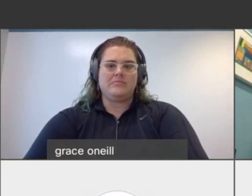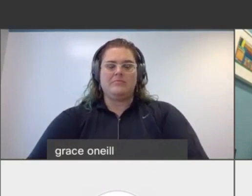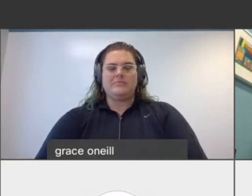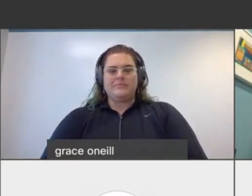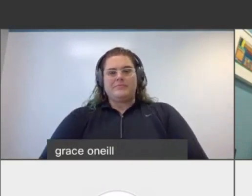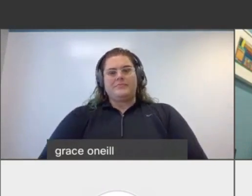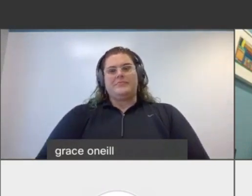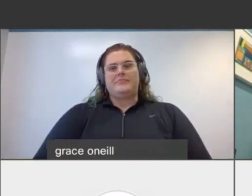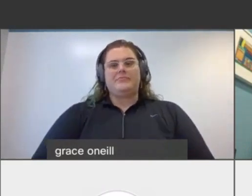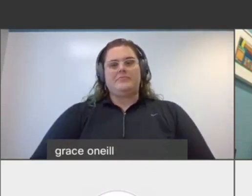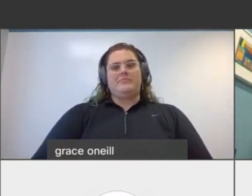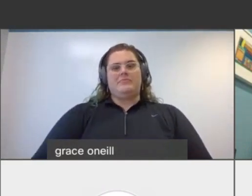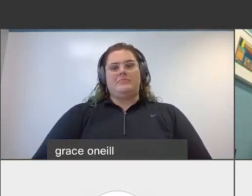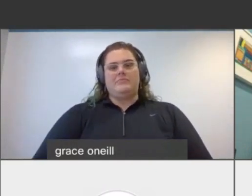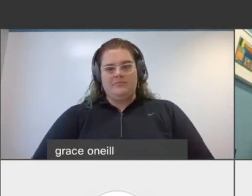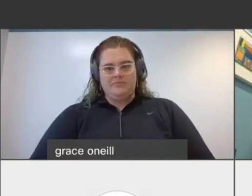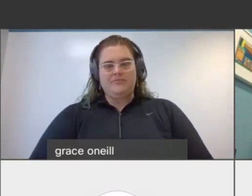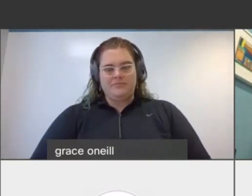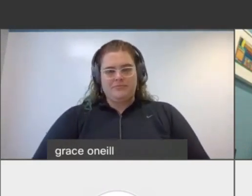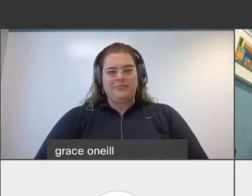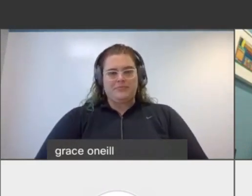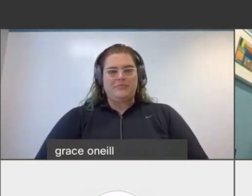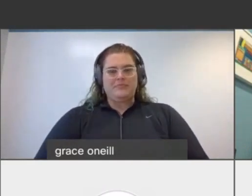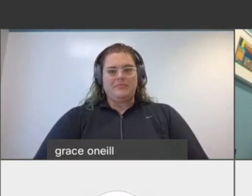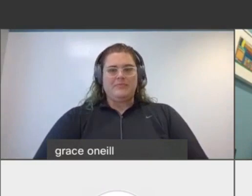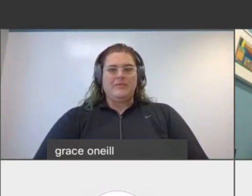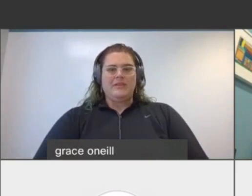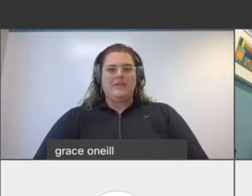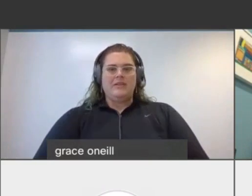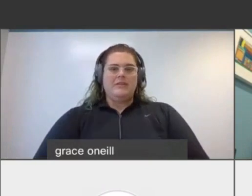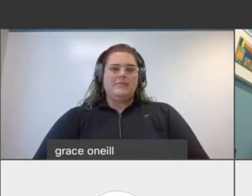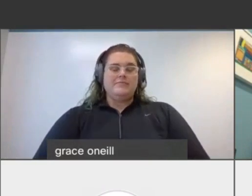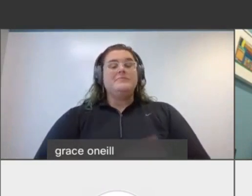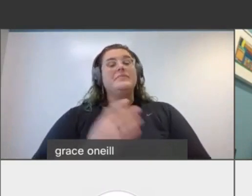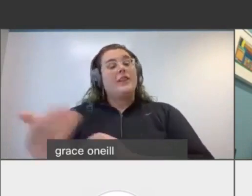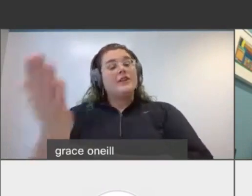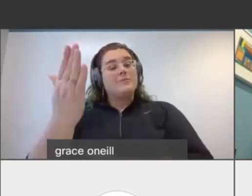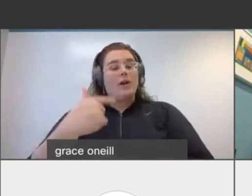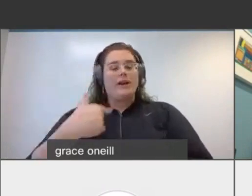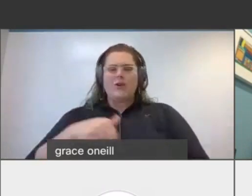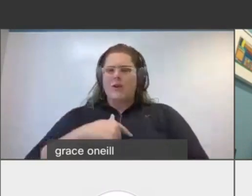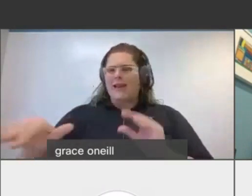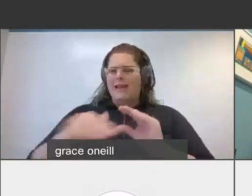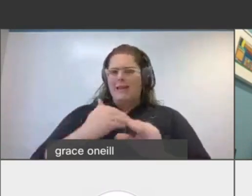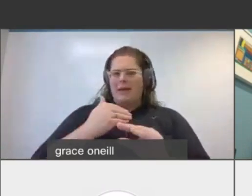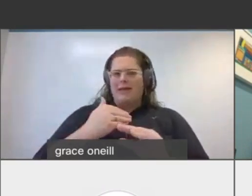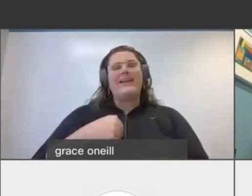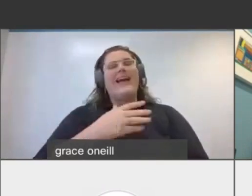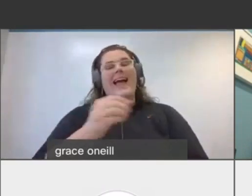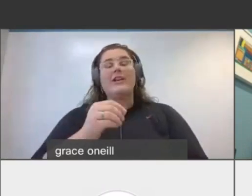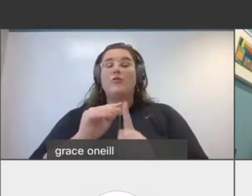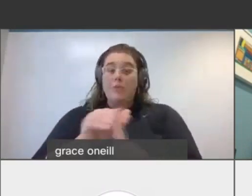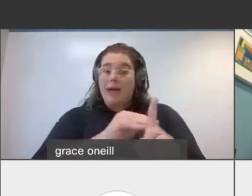We received a question by email this morning. And just as a reminder, it would be helpful,